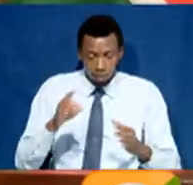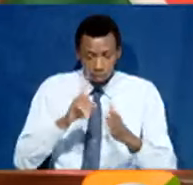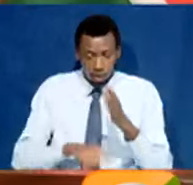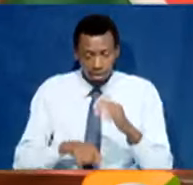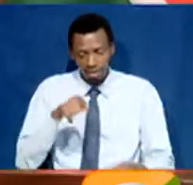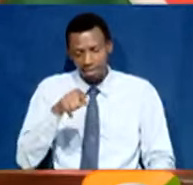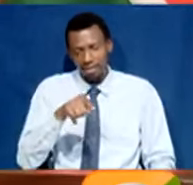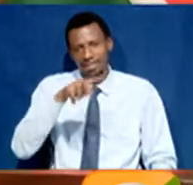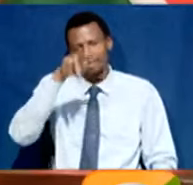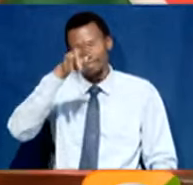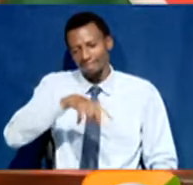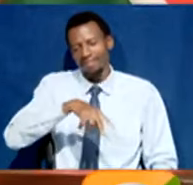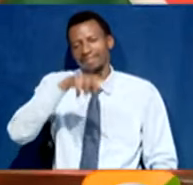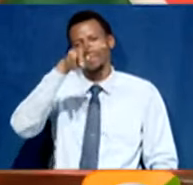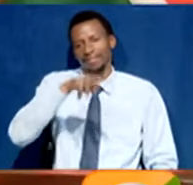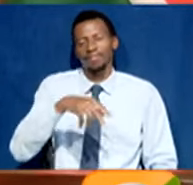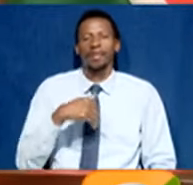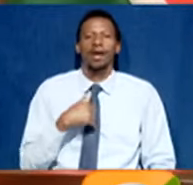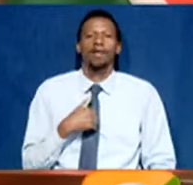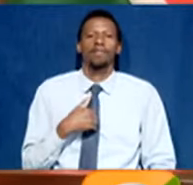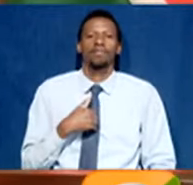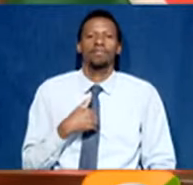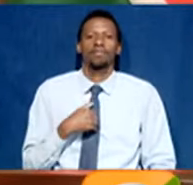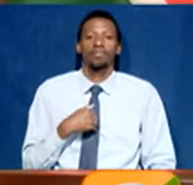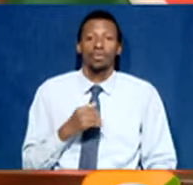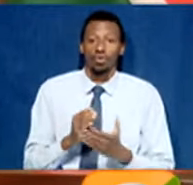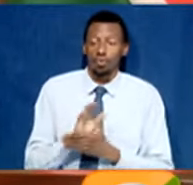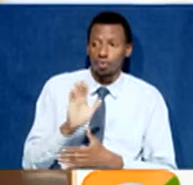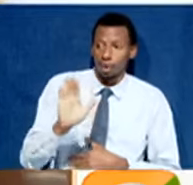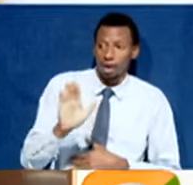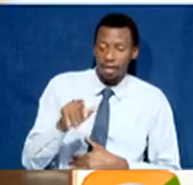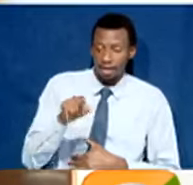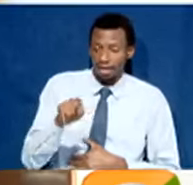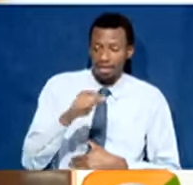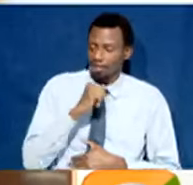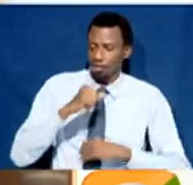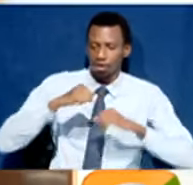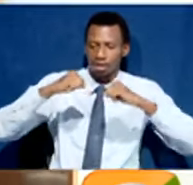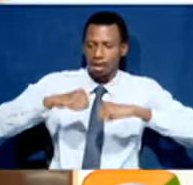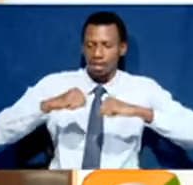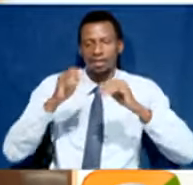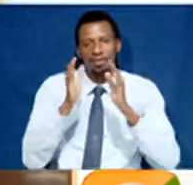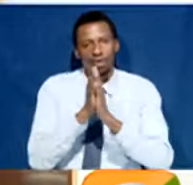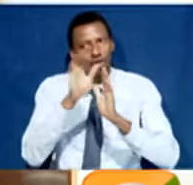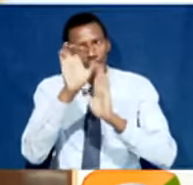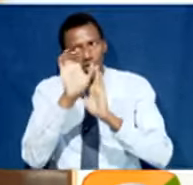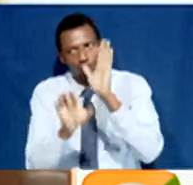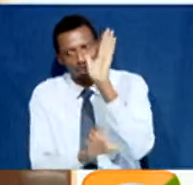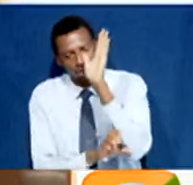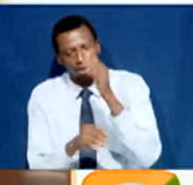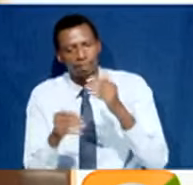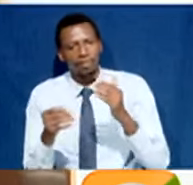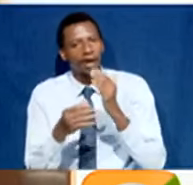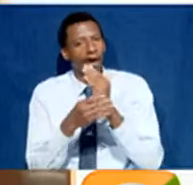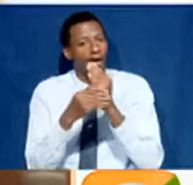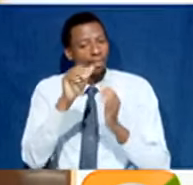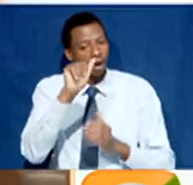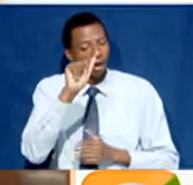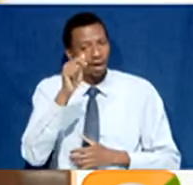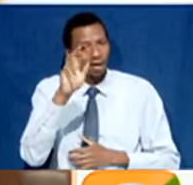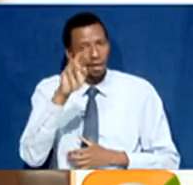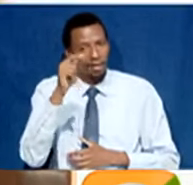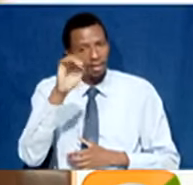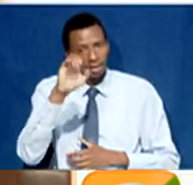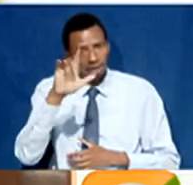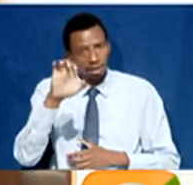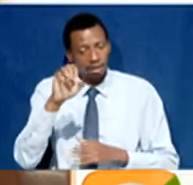discriminatory. Because of that, it doesn't agree with the Constitution or Article 10 on governance. And therefore it is null